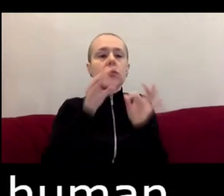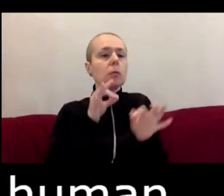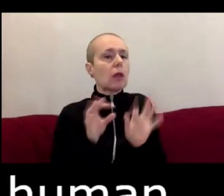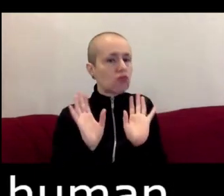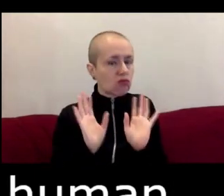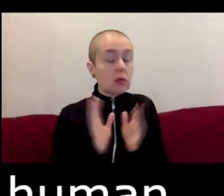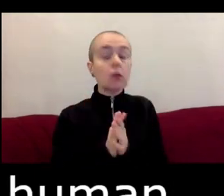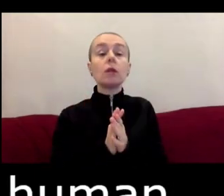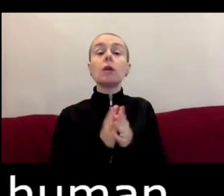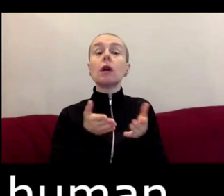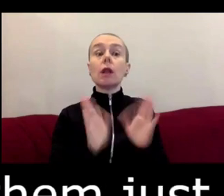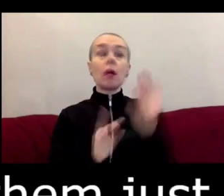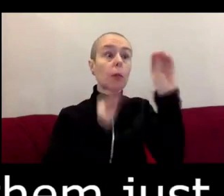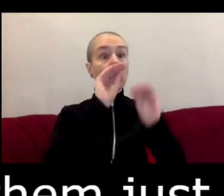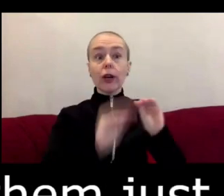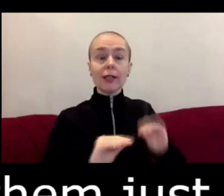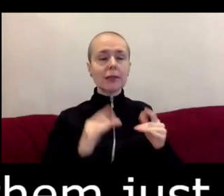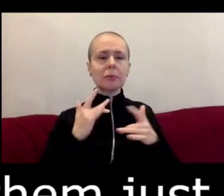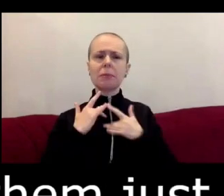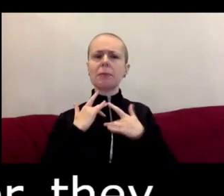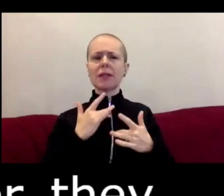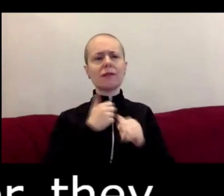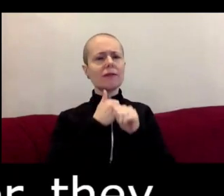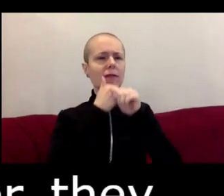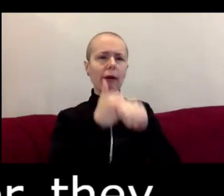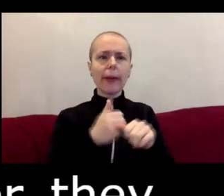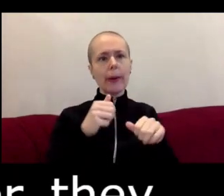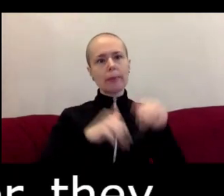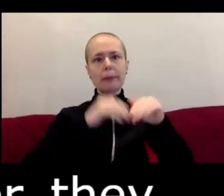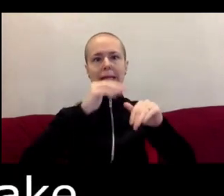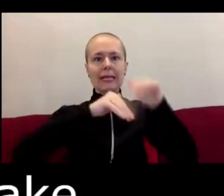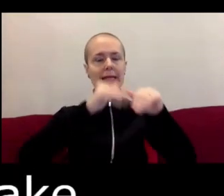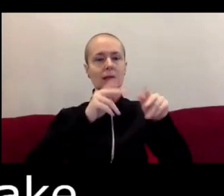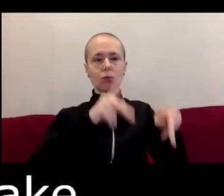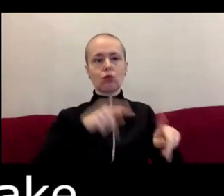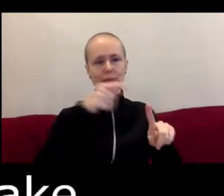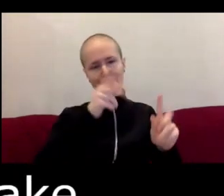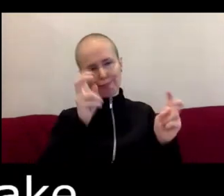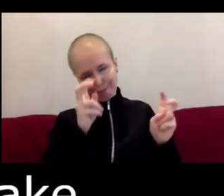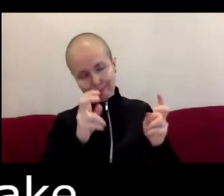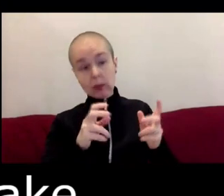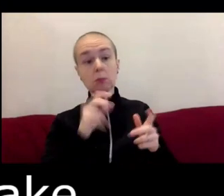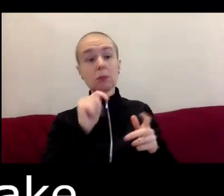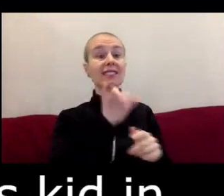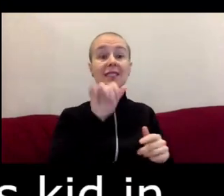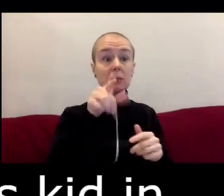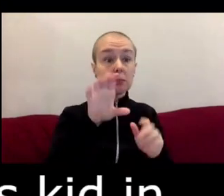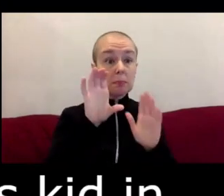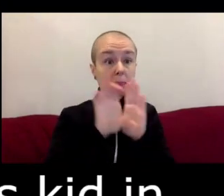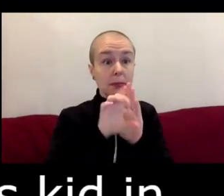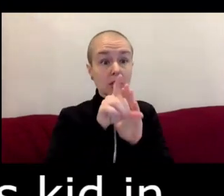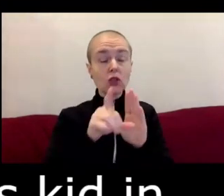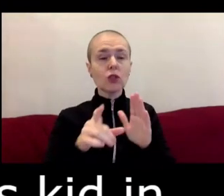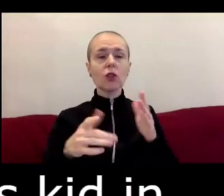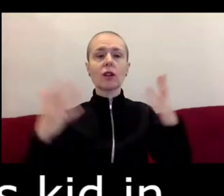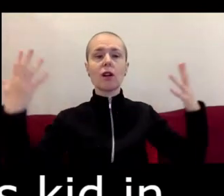just kind of put them together, they naturally, again, often make humans. But just like this kid in the picture where he put the arms